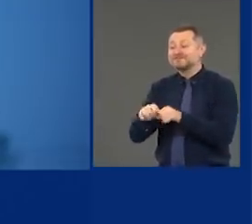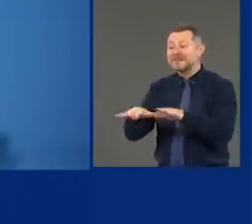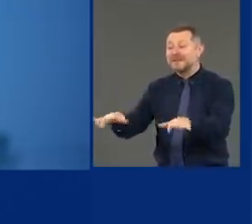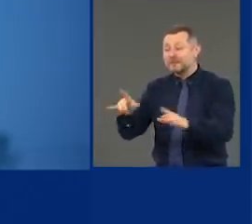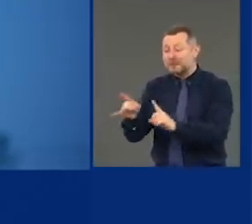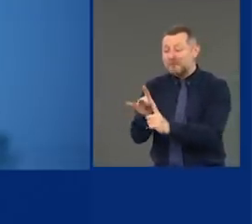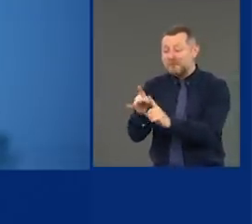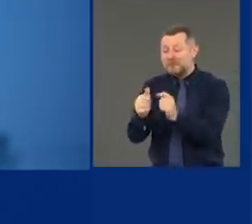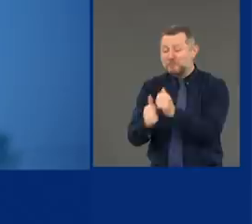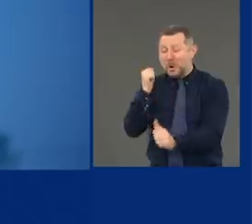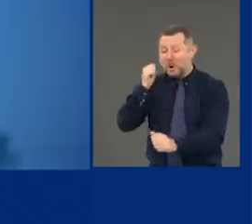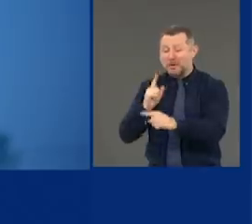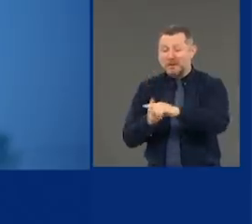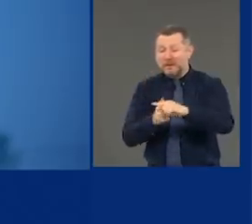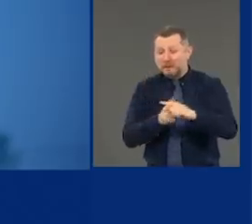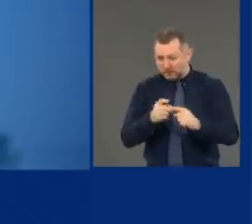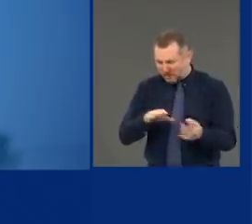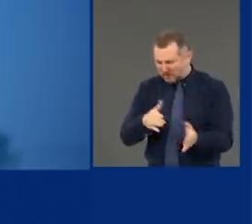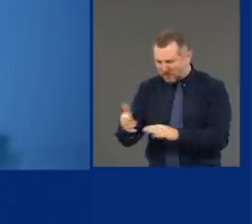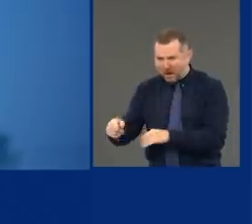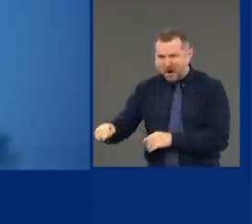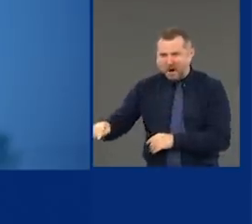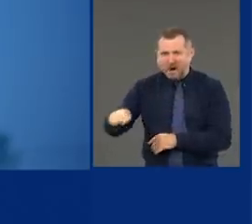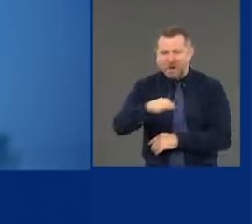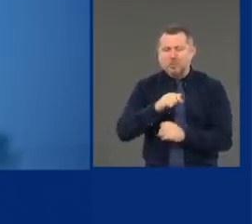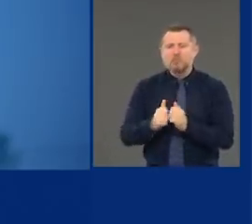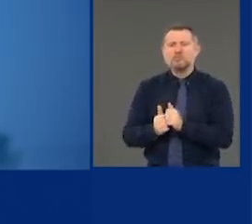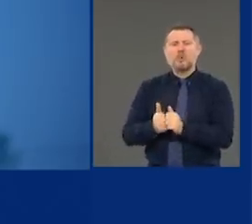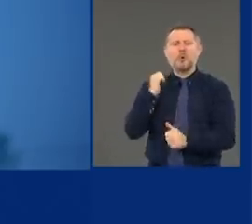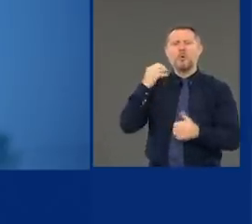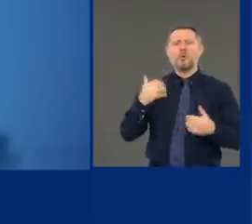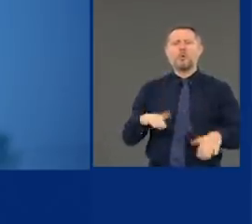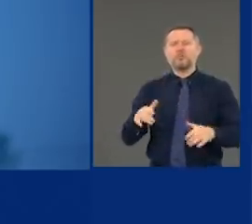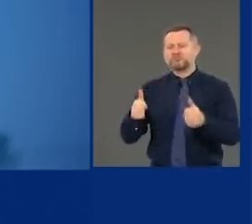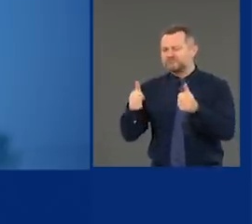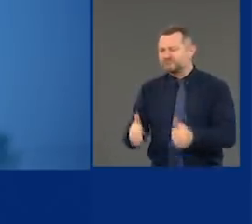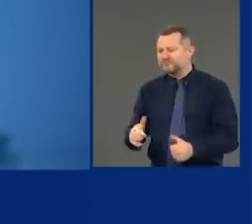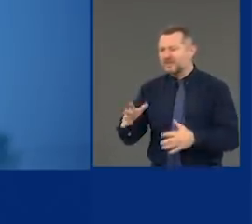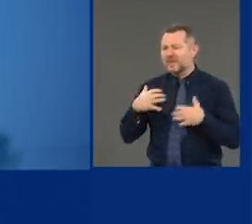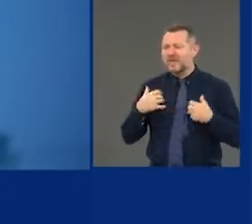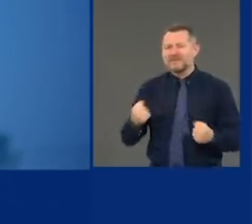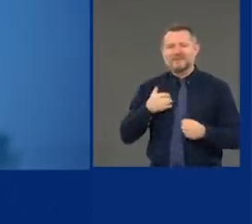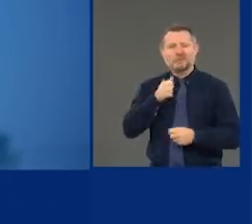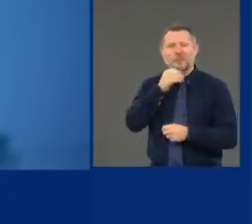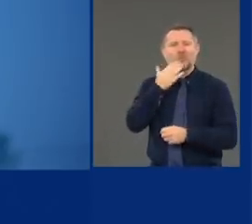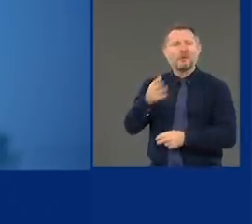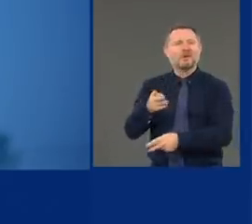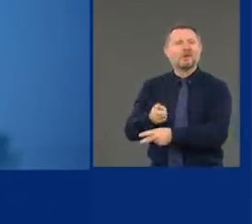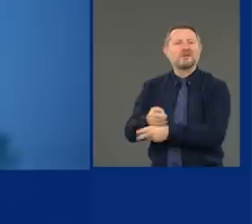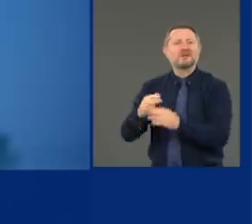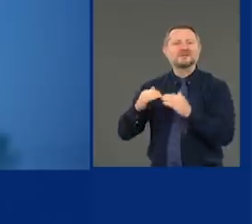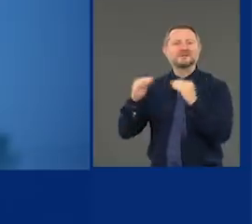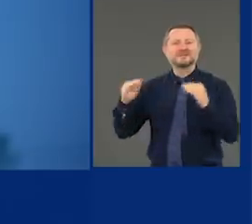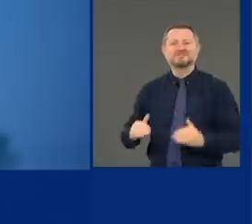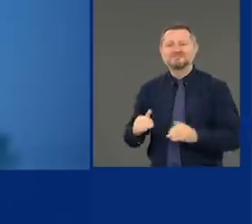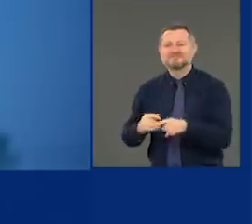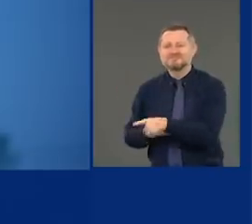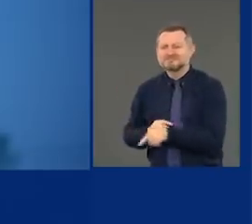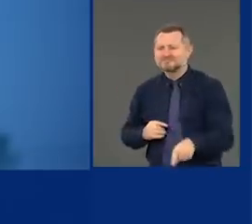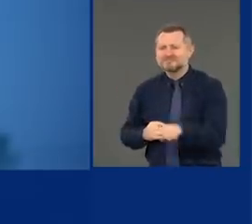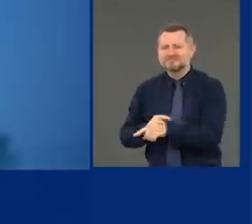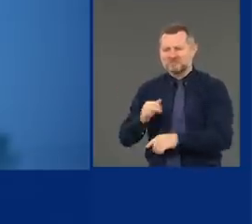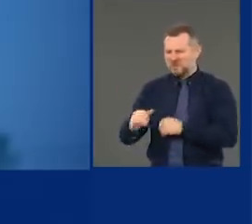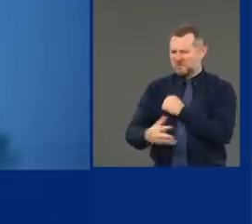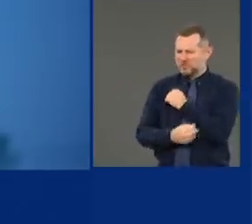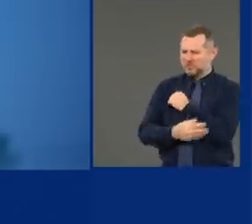the neighborhoods that had less health care to begin with. That's not a coincidence.